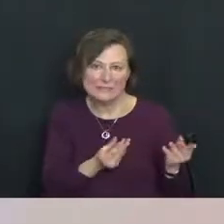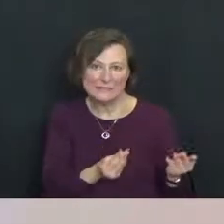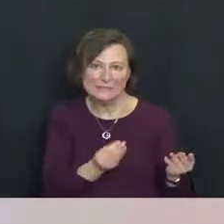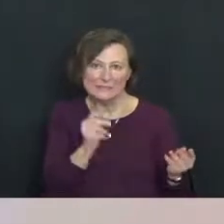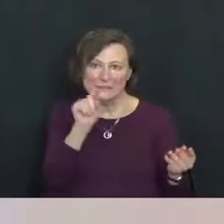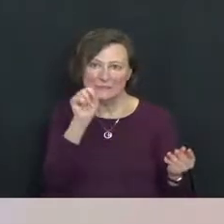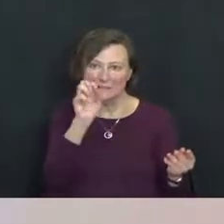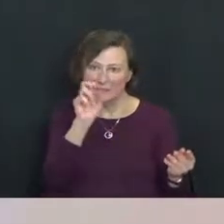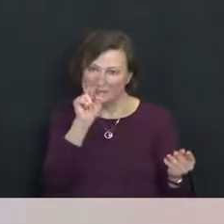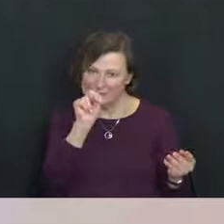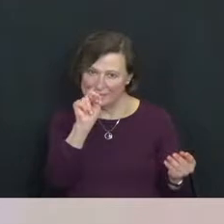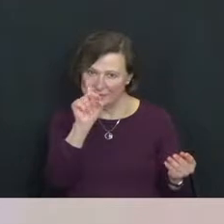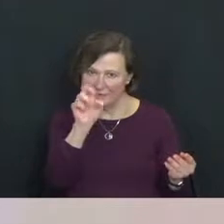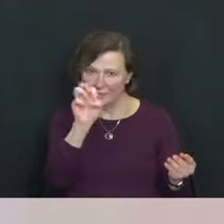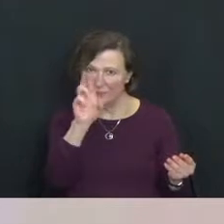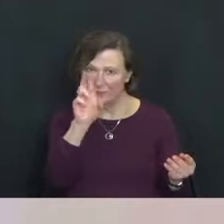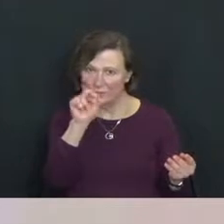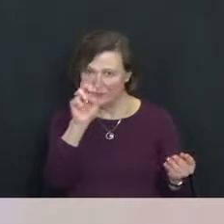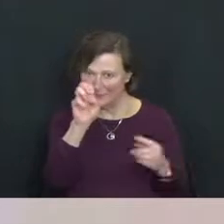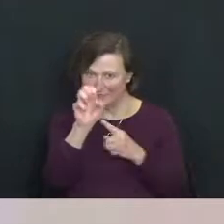the compassion